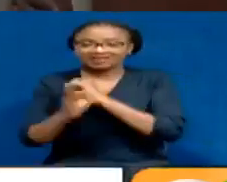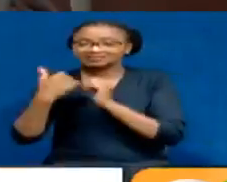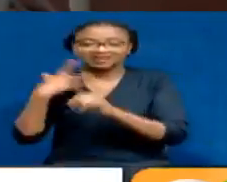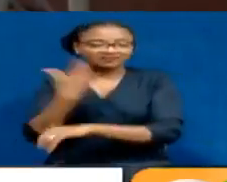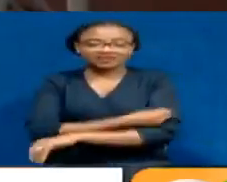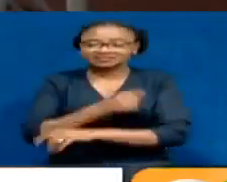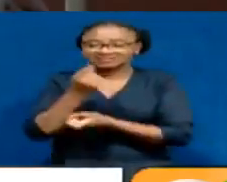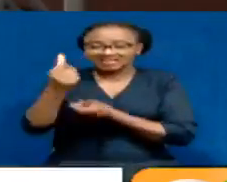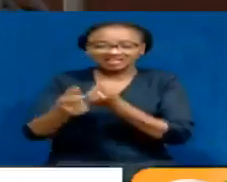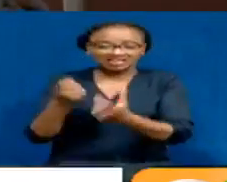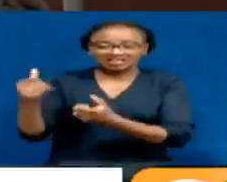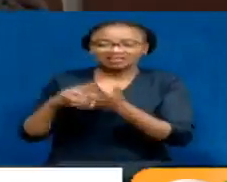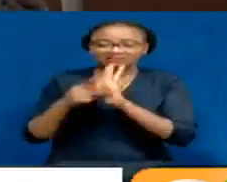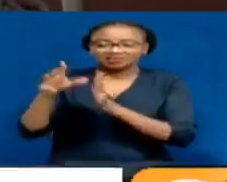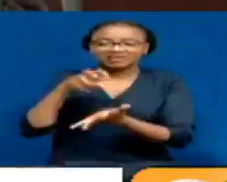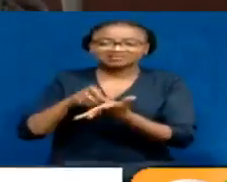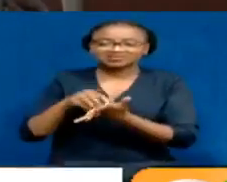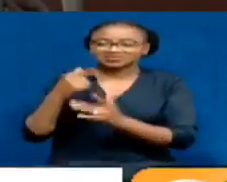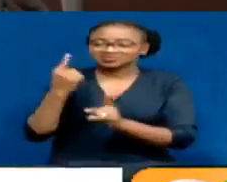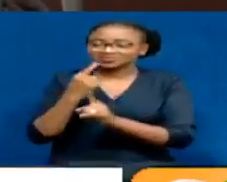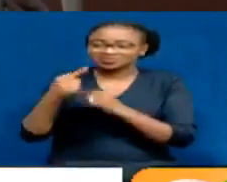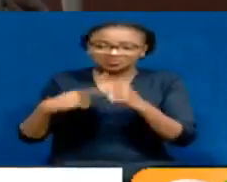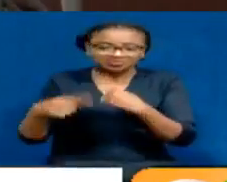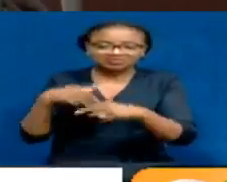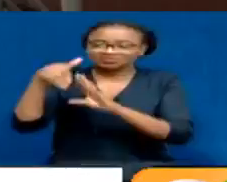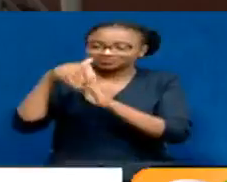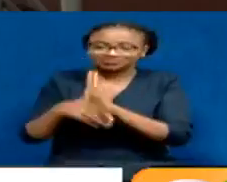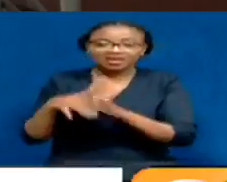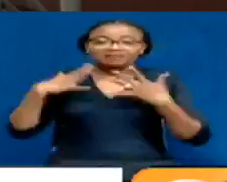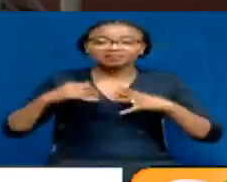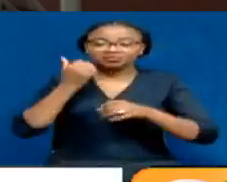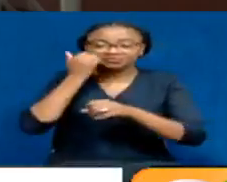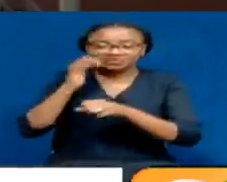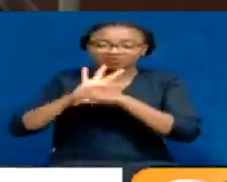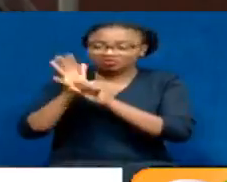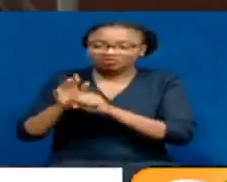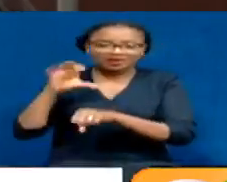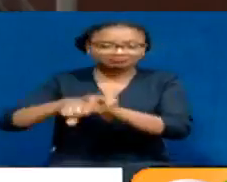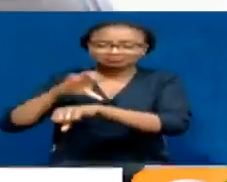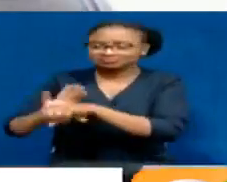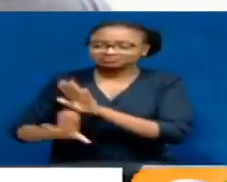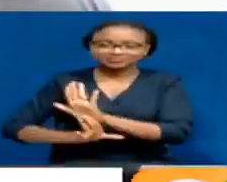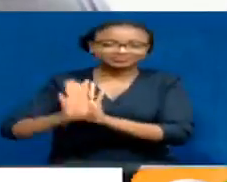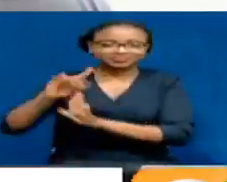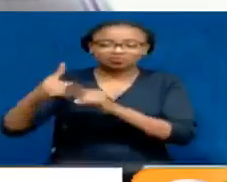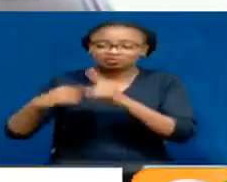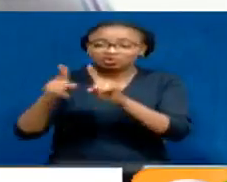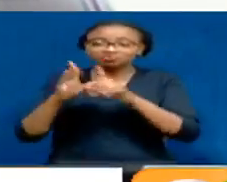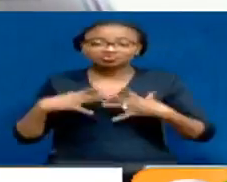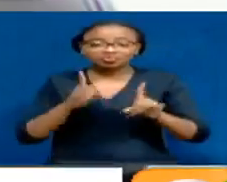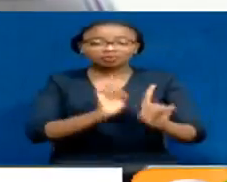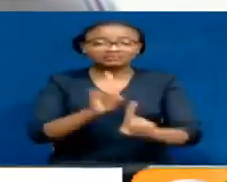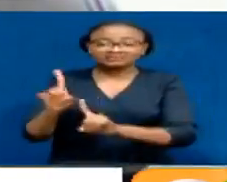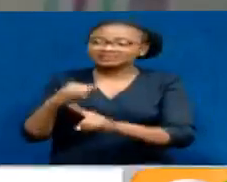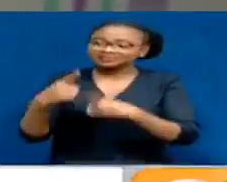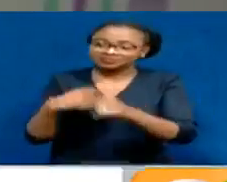facing serious COVID-19 situations with surges in cases and deaths due to COVID-19. New research